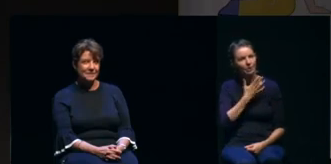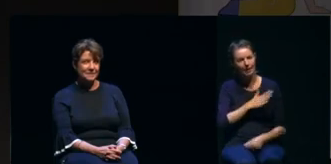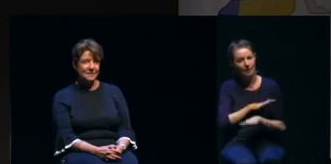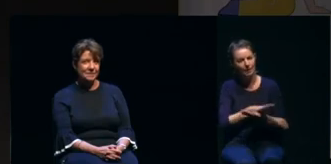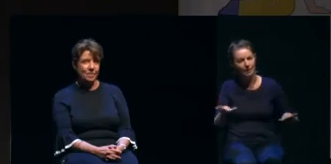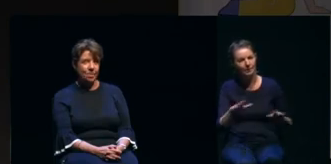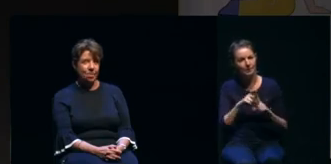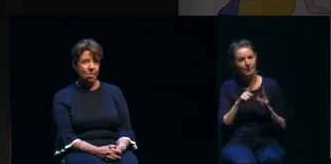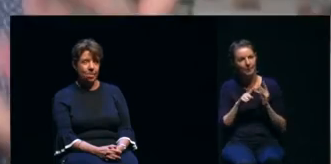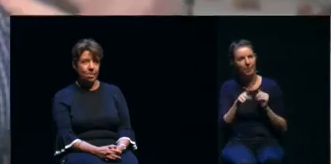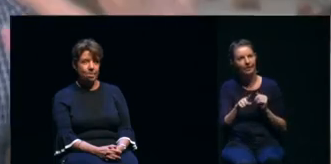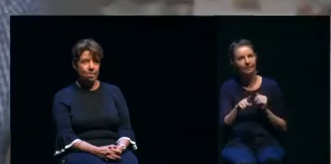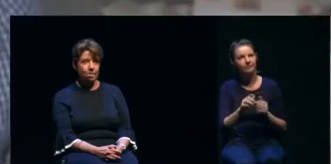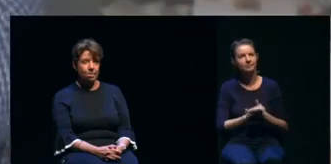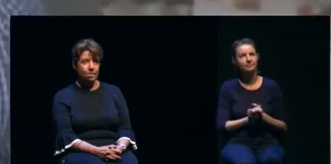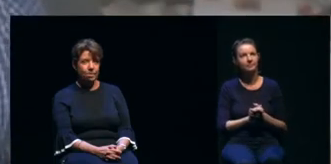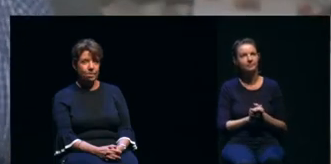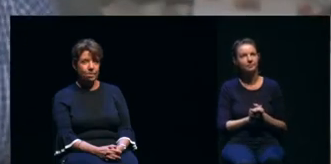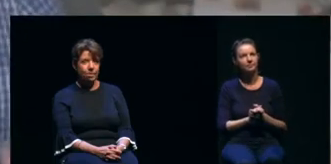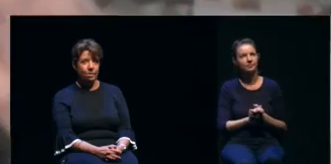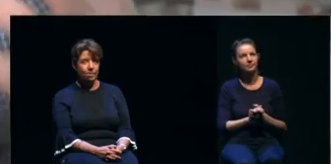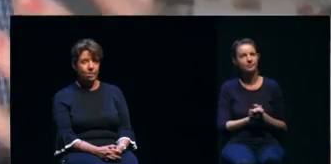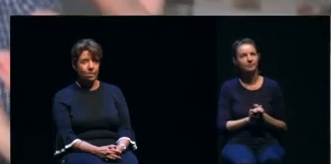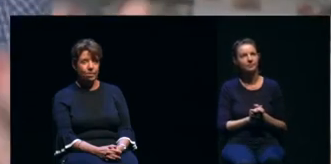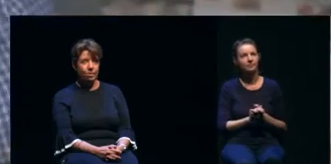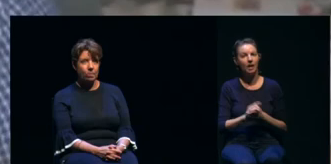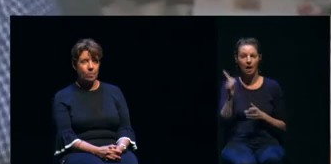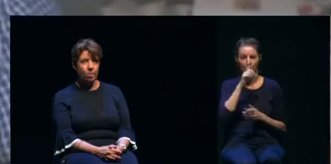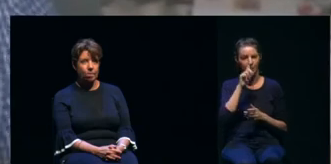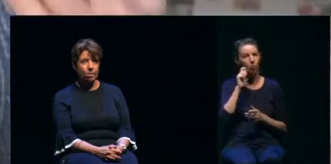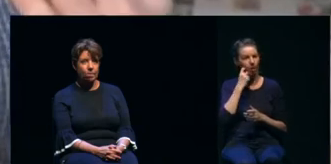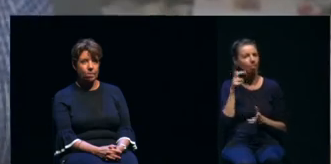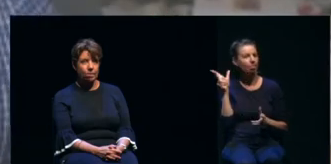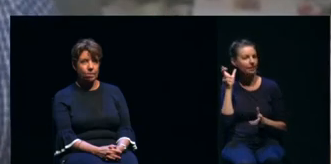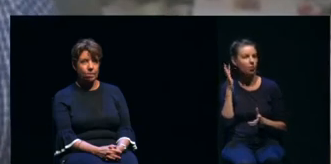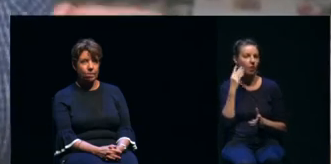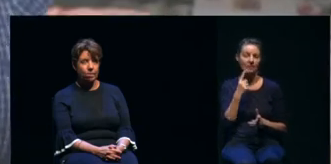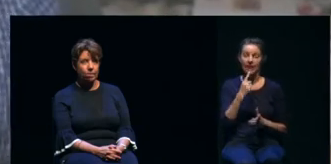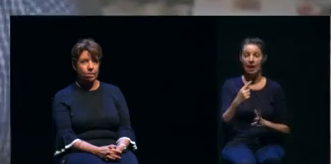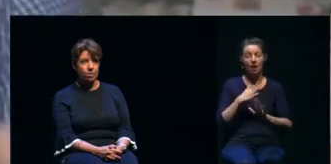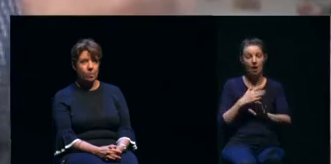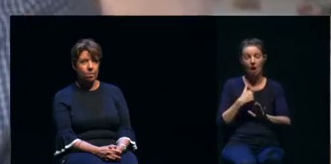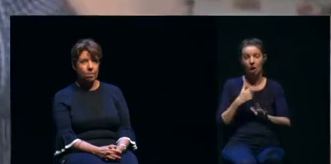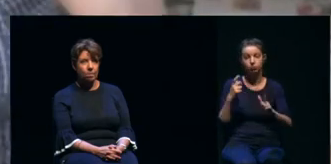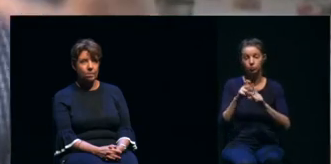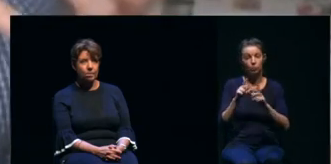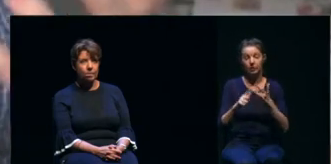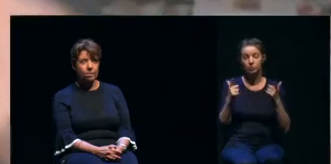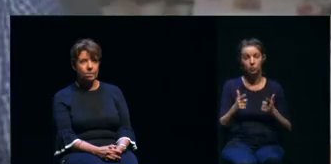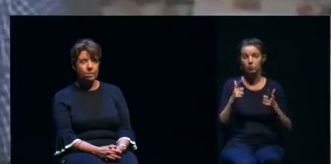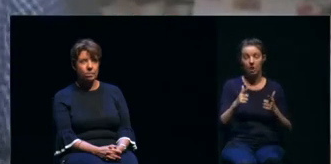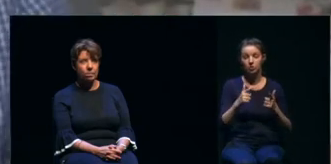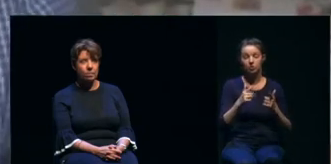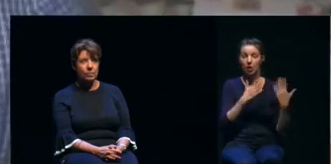if we're with people who love us and reasonable people, they will listen to us when we say, I'm going insane, I'm doing too much. So I